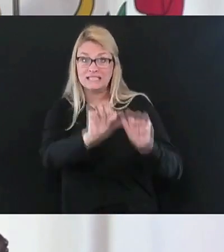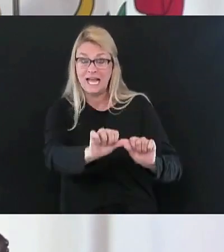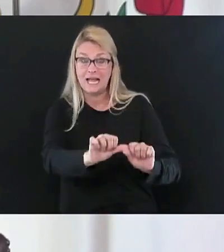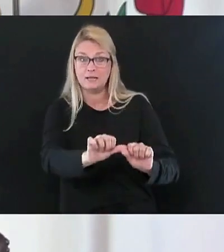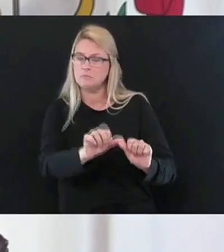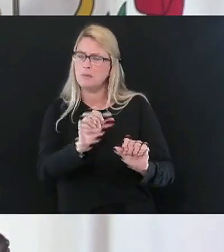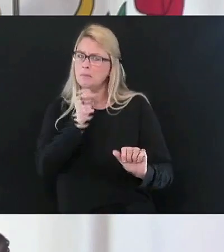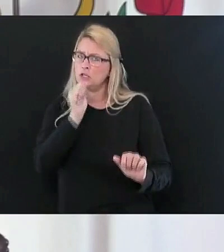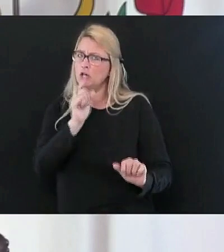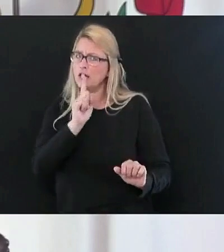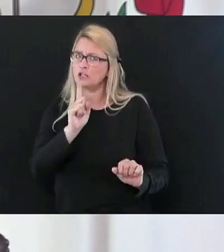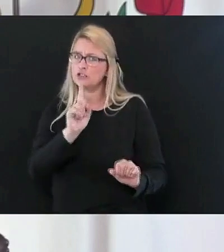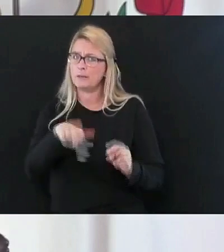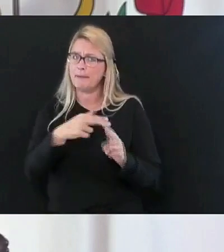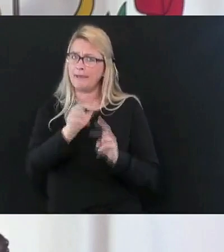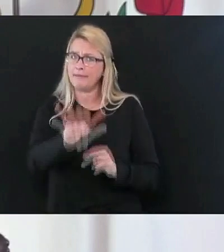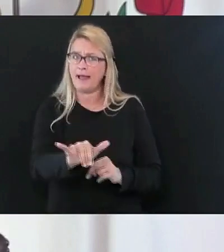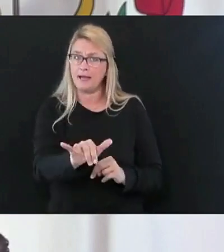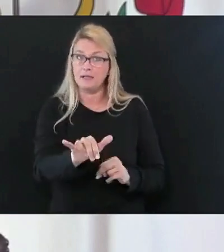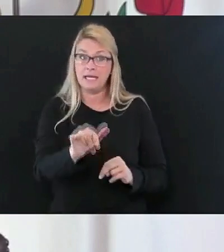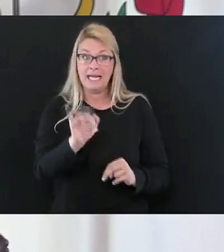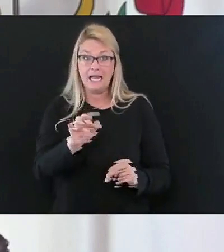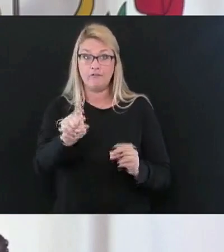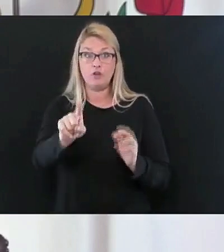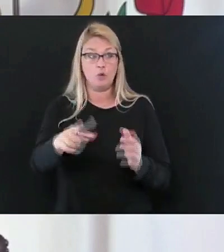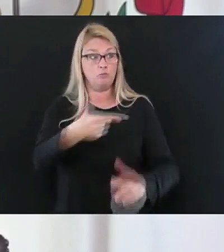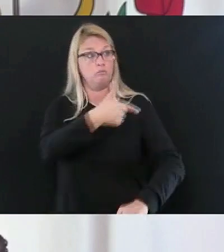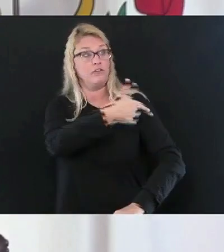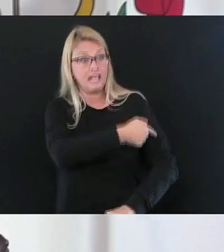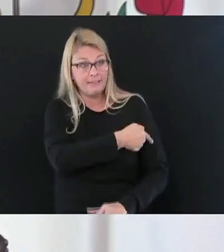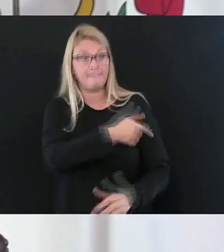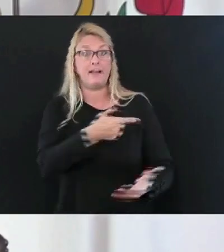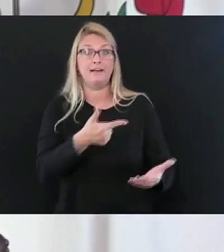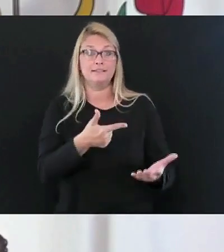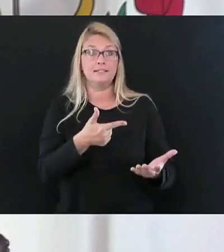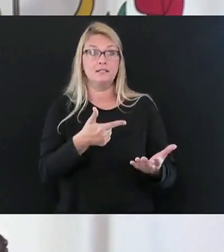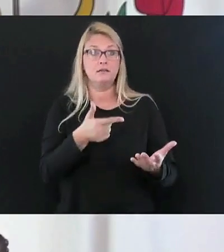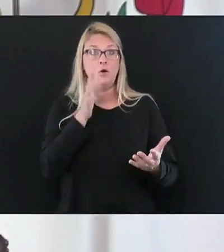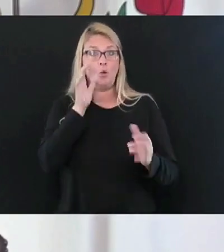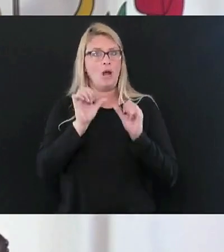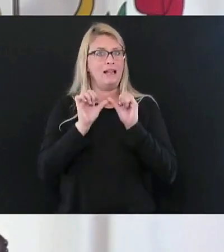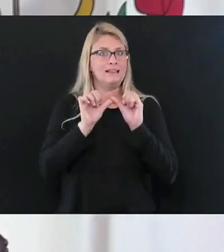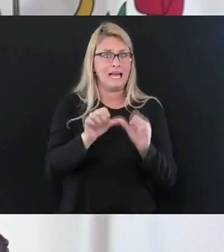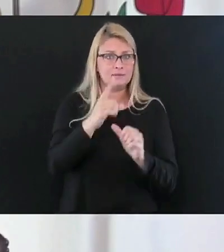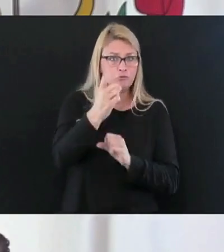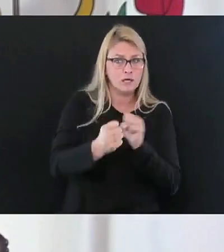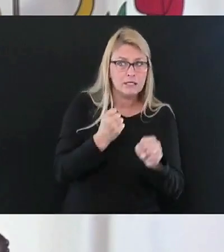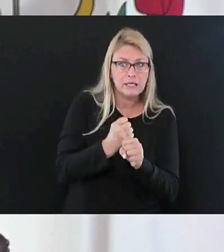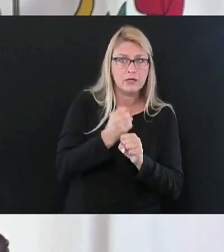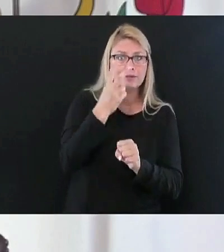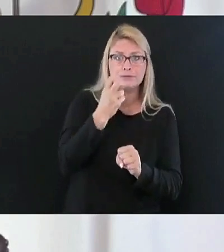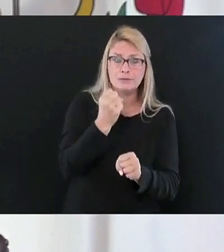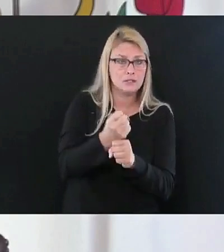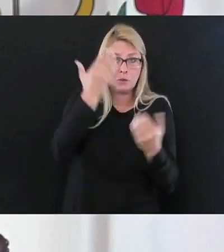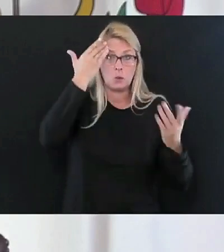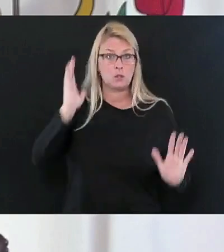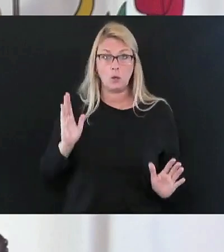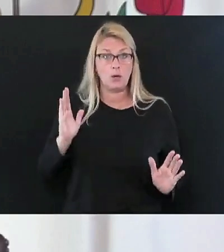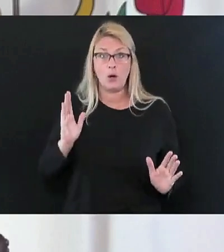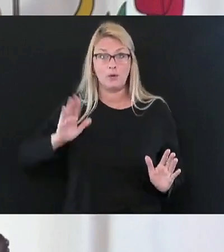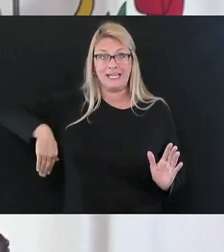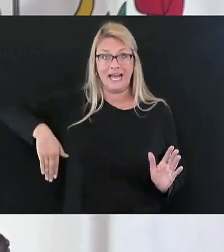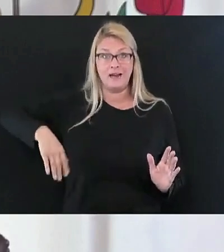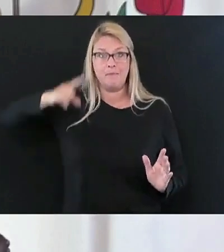don't know how long after you've received the vaccine that it will last, since researchers